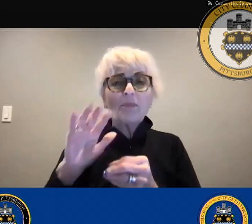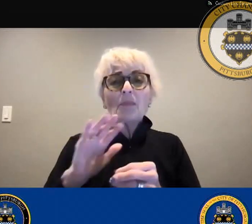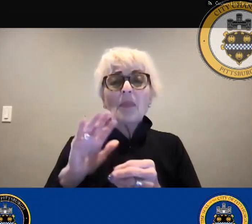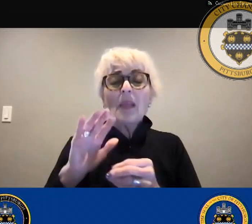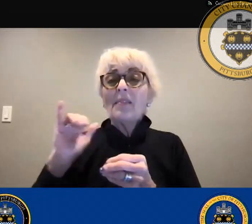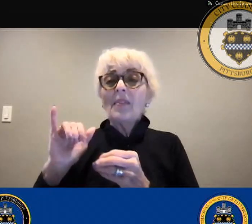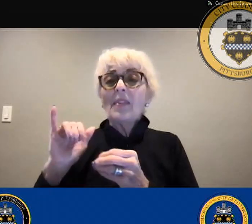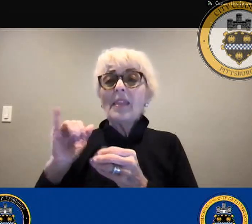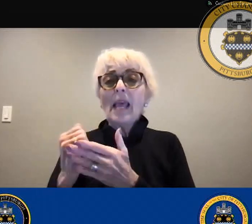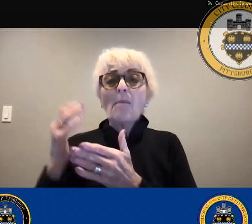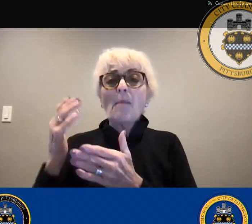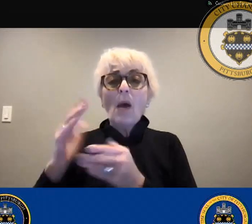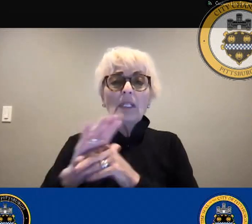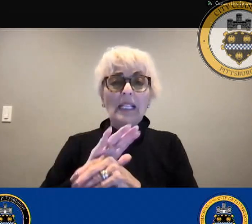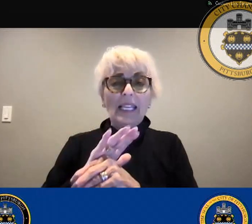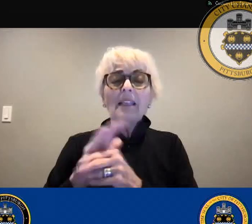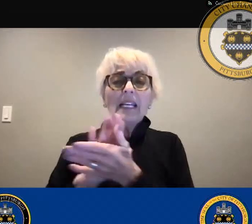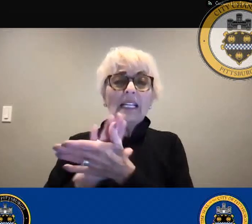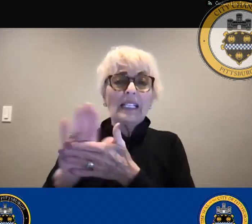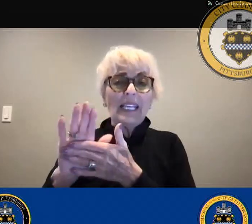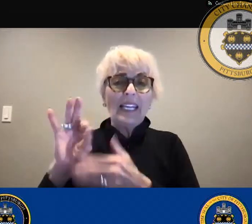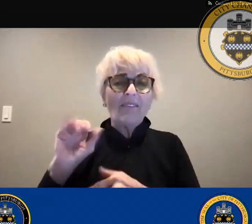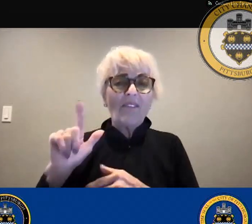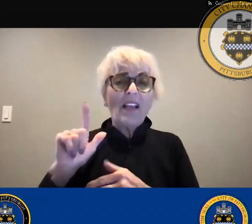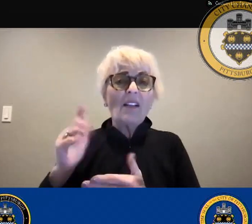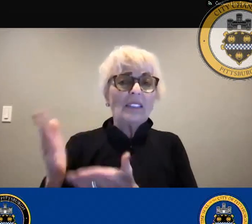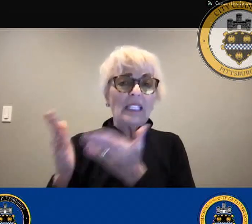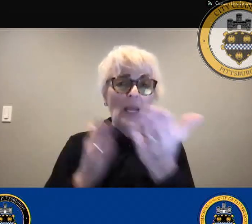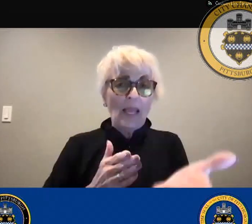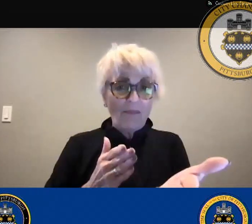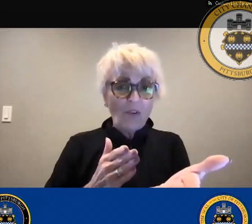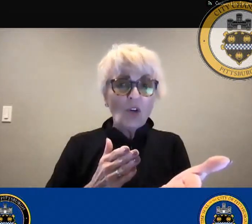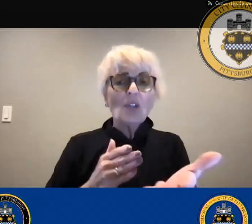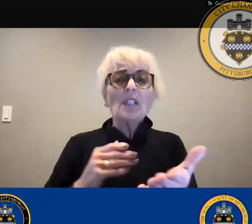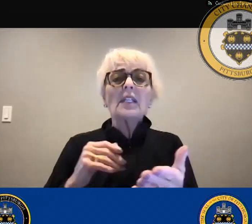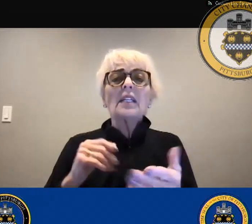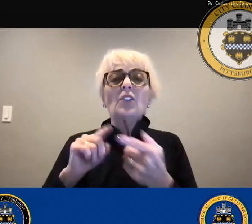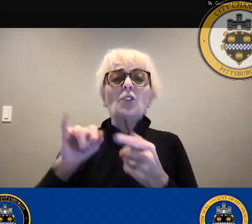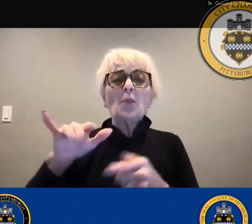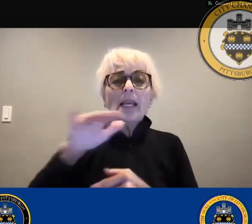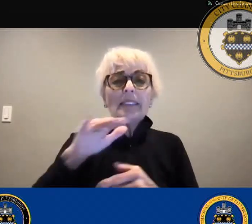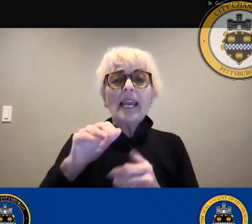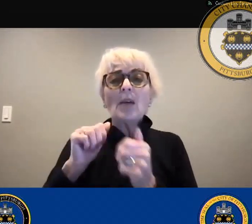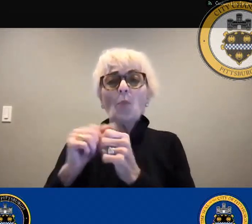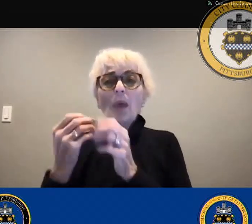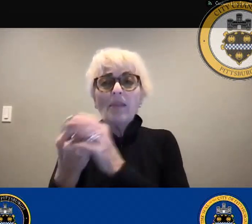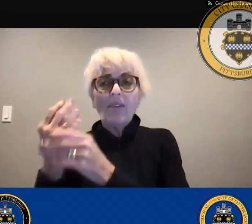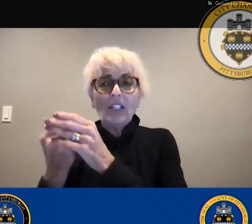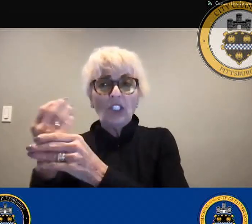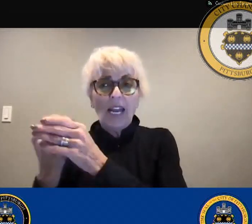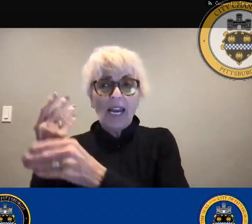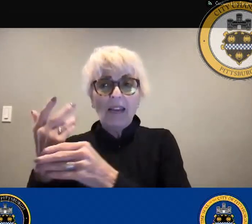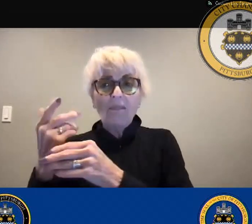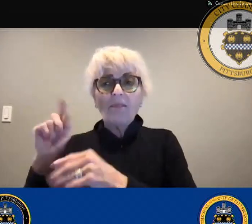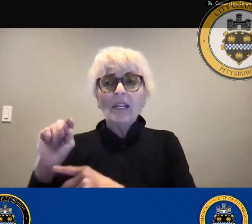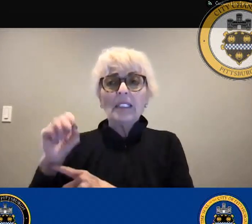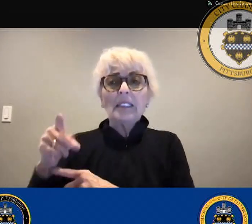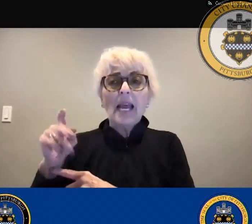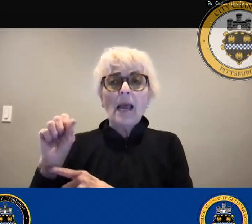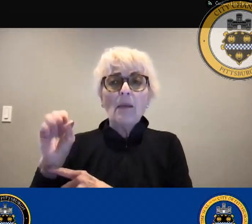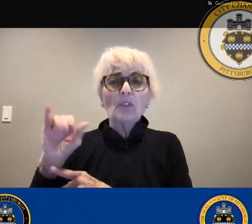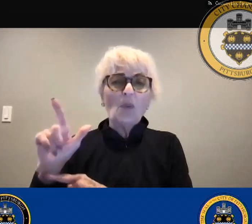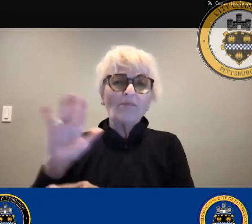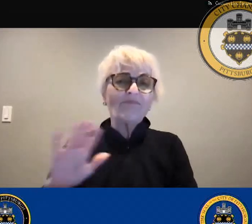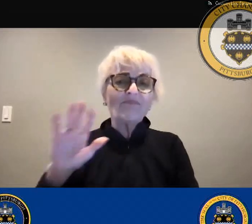that will be delivered to the site in combination with the vegetated topsoil is approximately 50,000